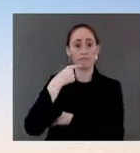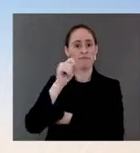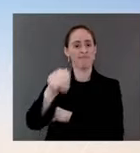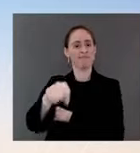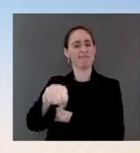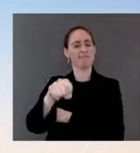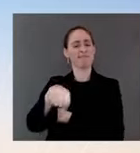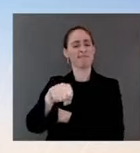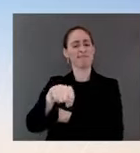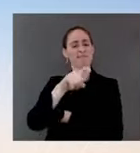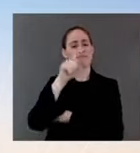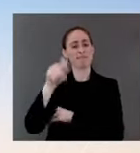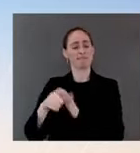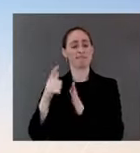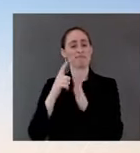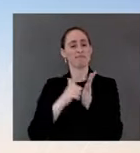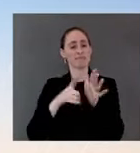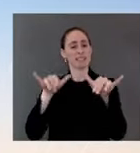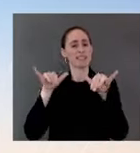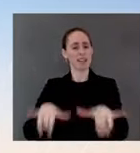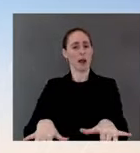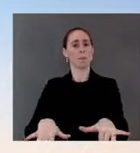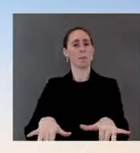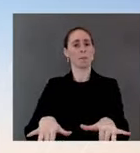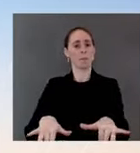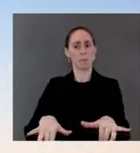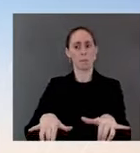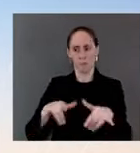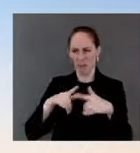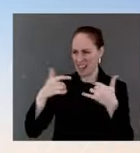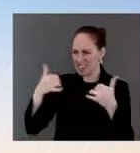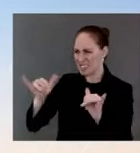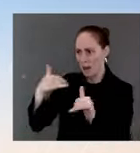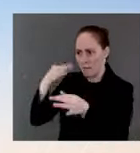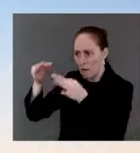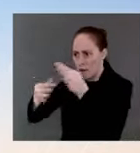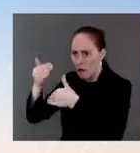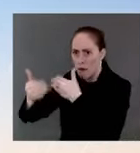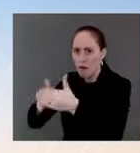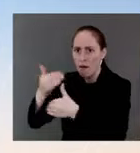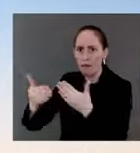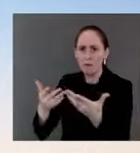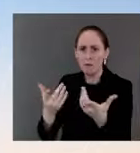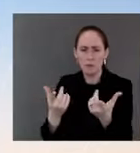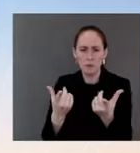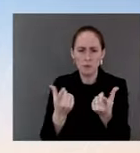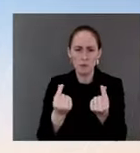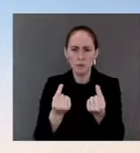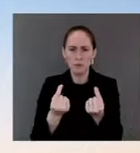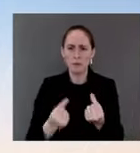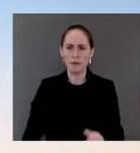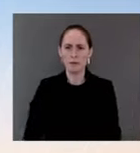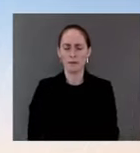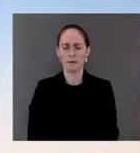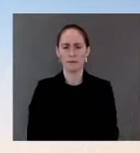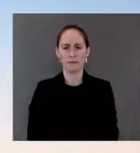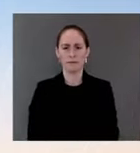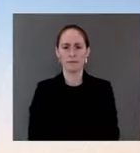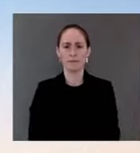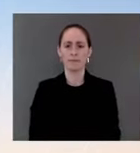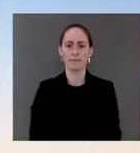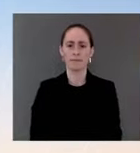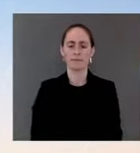the administration be doing? Absolutely. Well, let me take the first one first. Let me first say that as it relates to the CPI, or